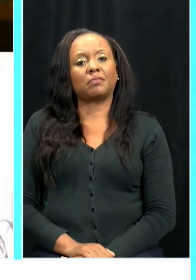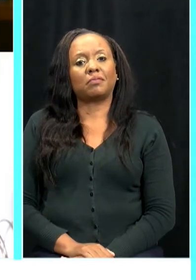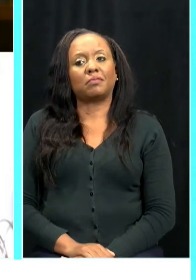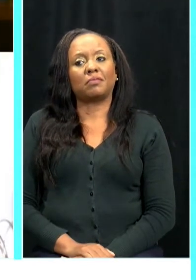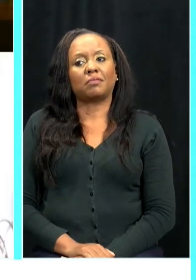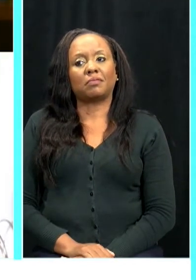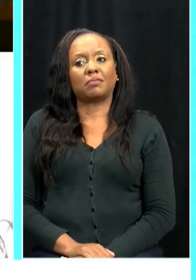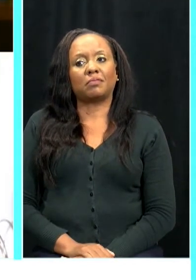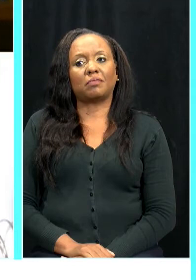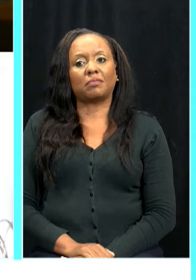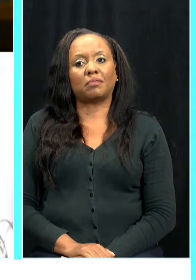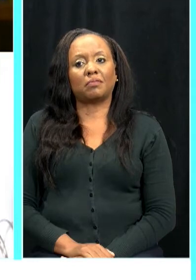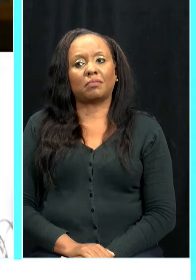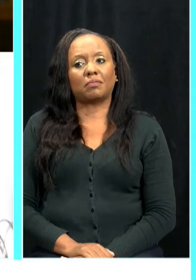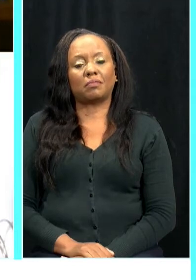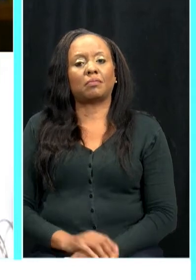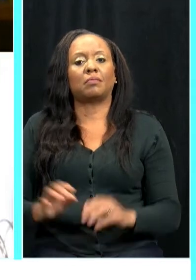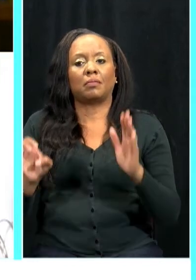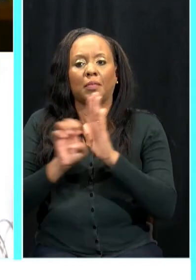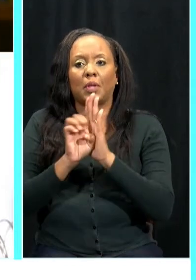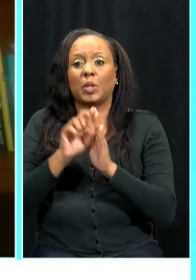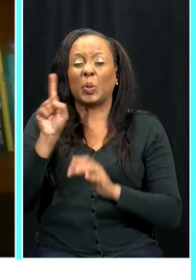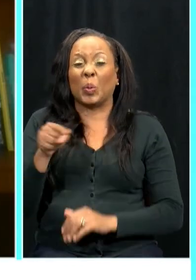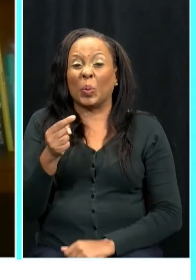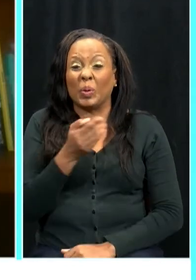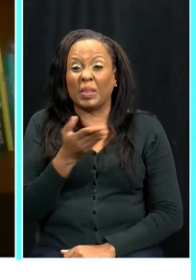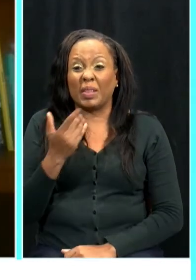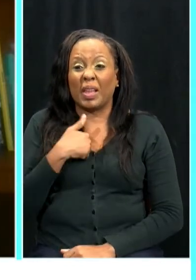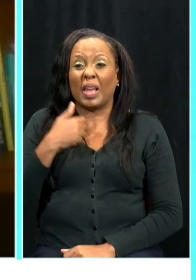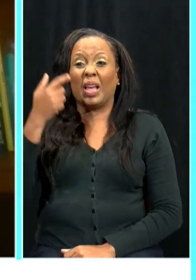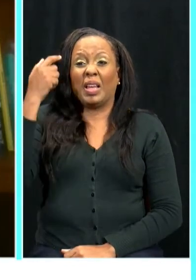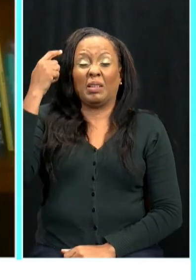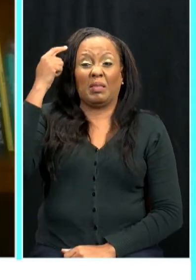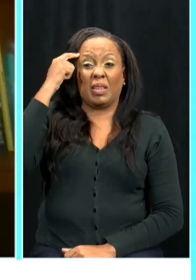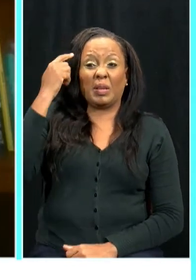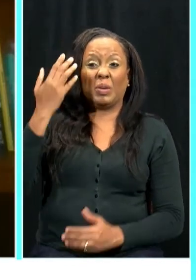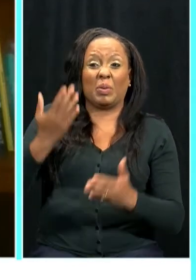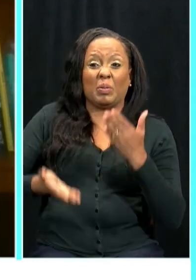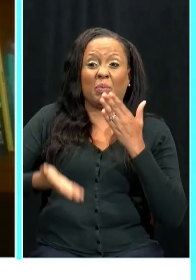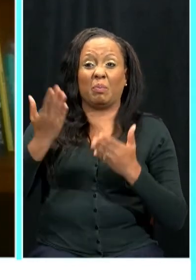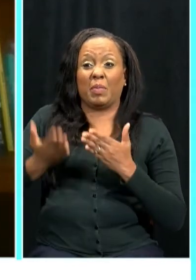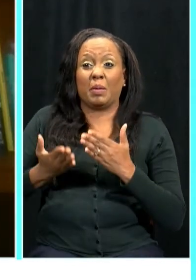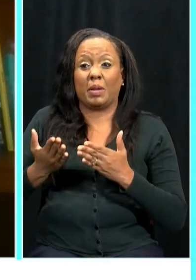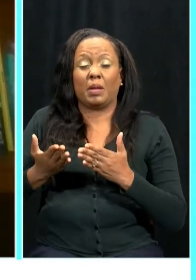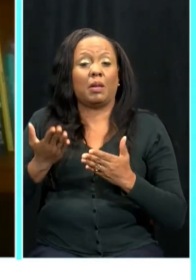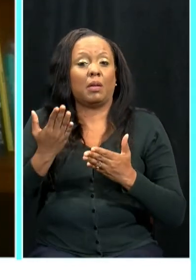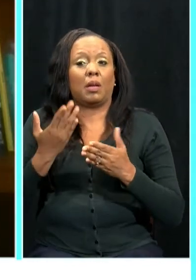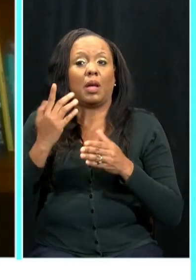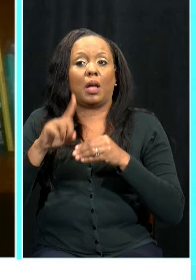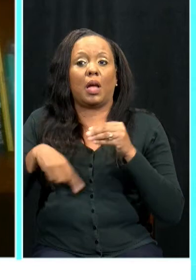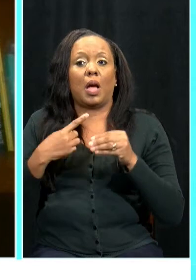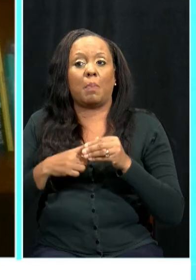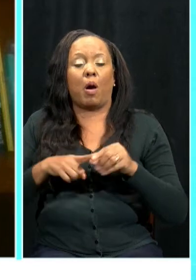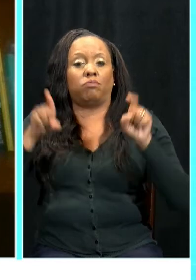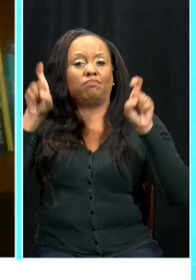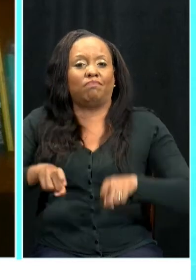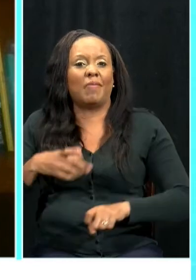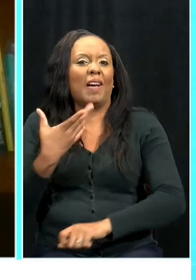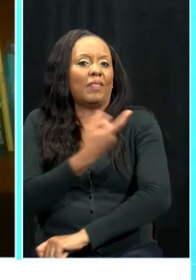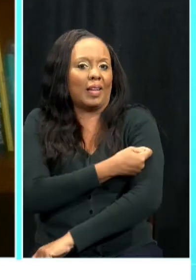left to speculate that one of the only thing I can speculate on, perhaps we may have mandatory vaccination coming in. Other than